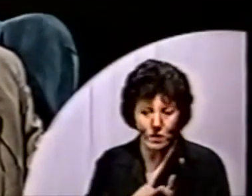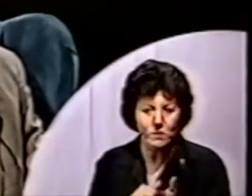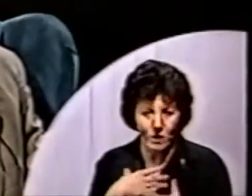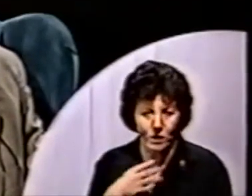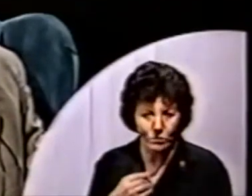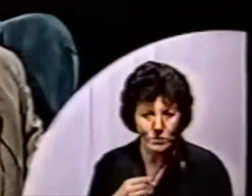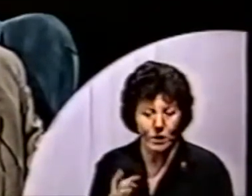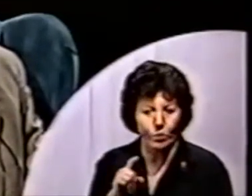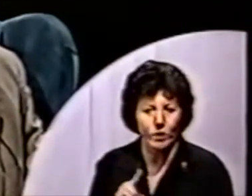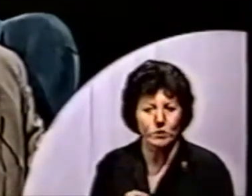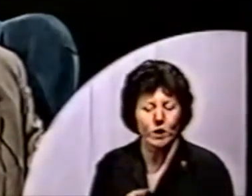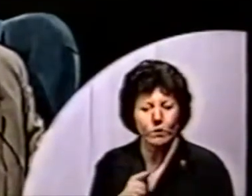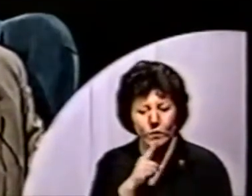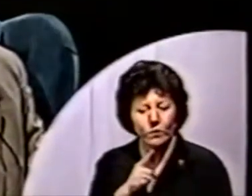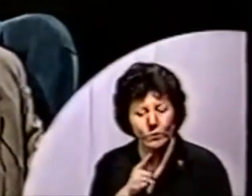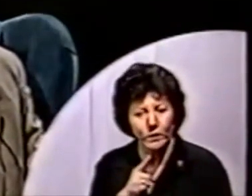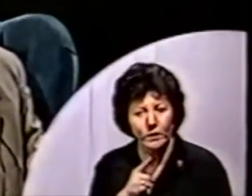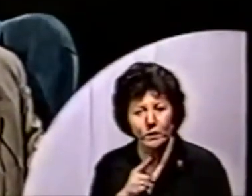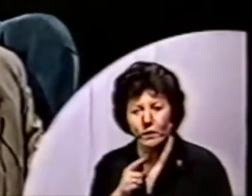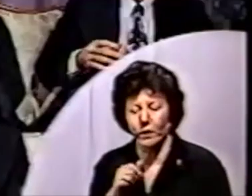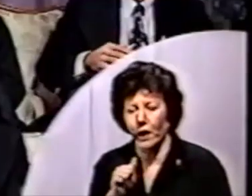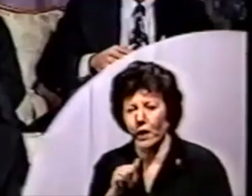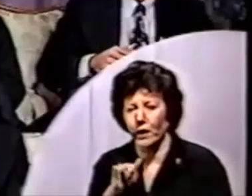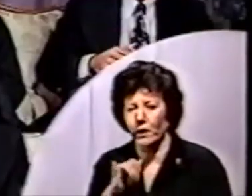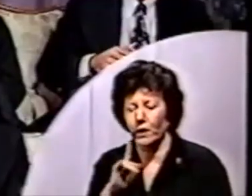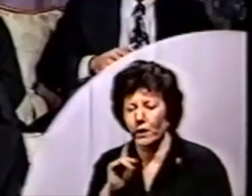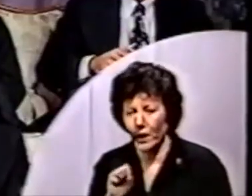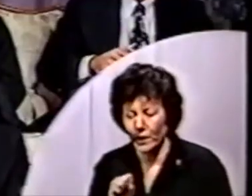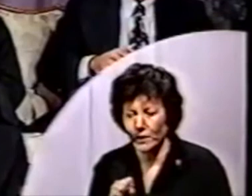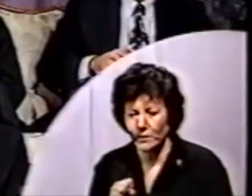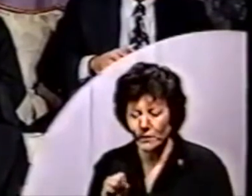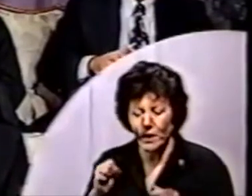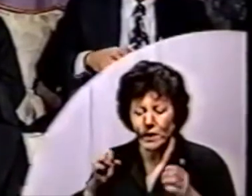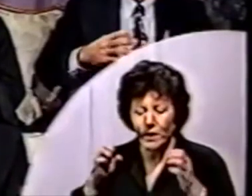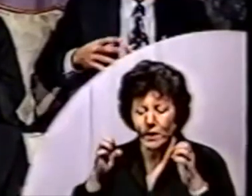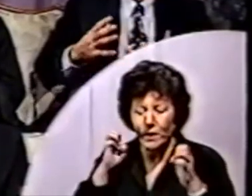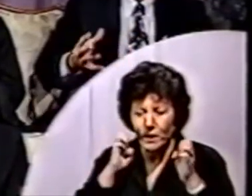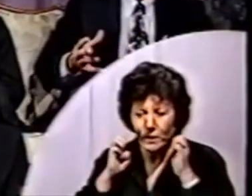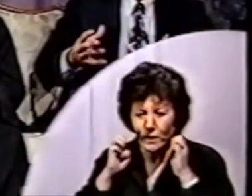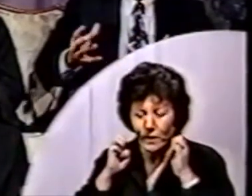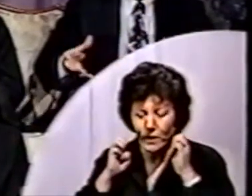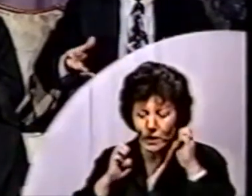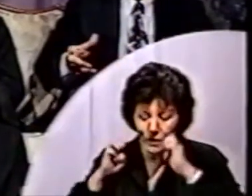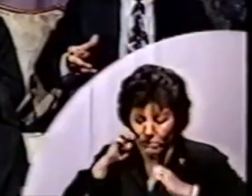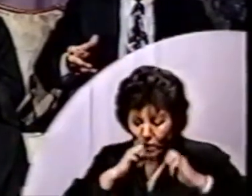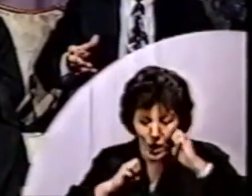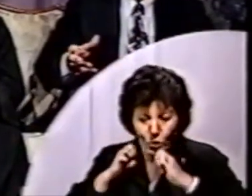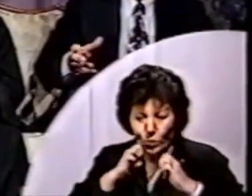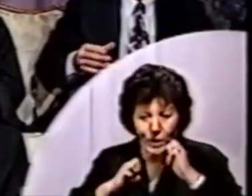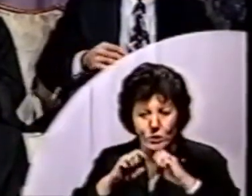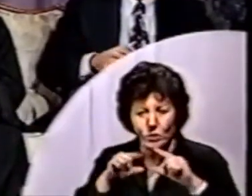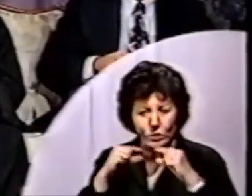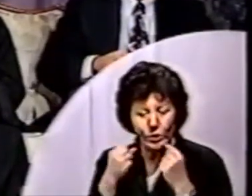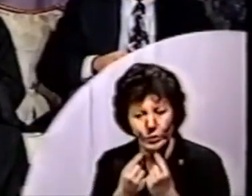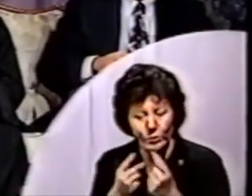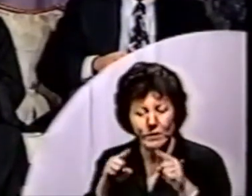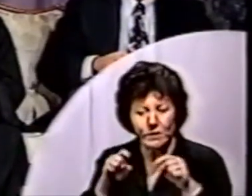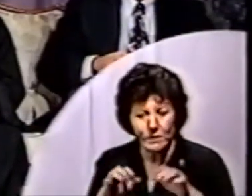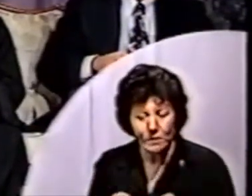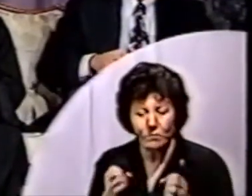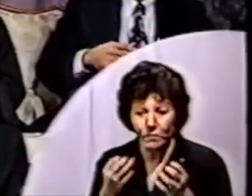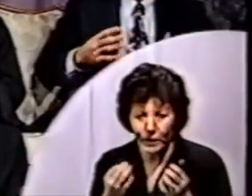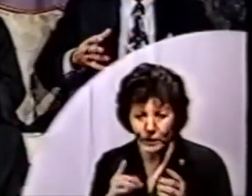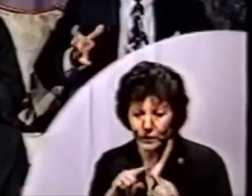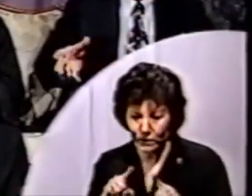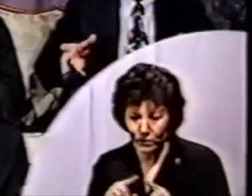Uh-huh. Actually, AVEG, AIDS Vaccine Evaluation Group, has tested several different vaccines over the